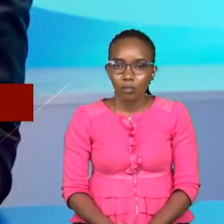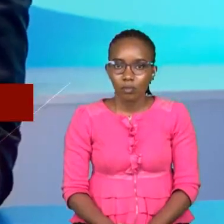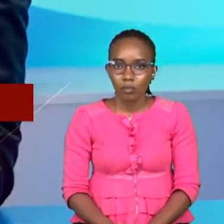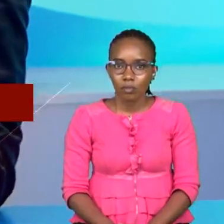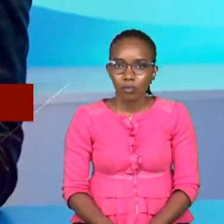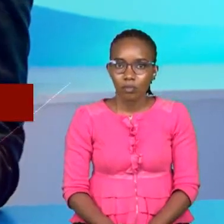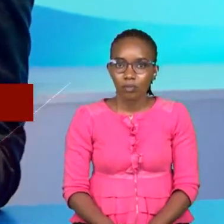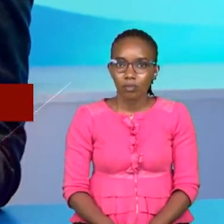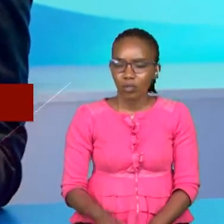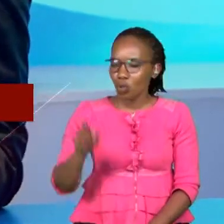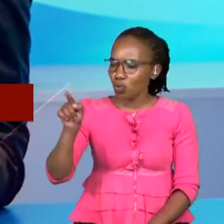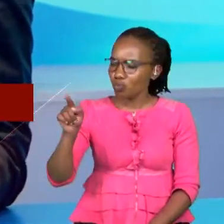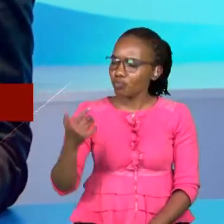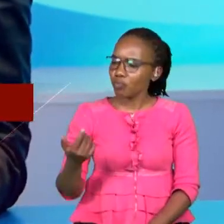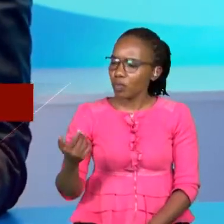You are vying with UDA.